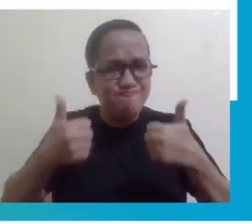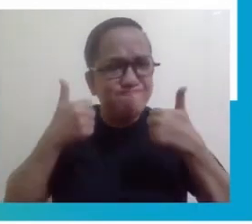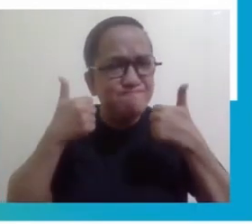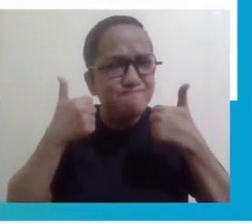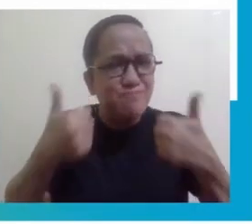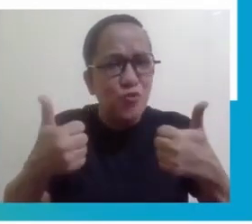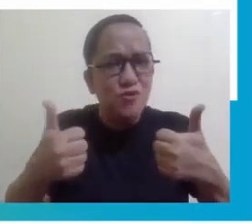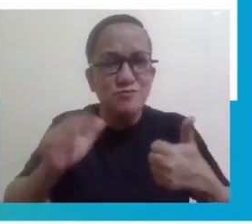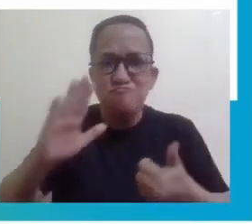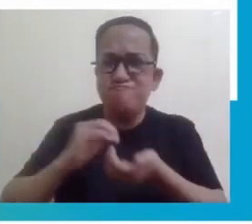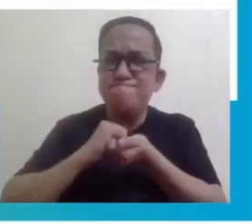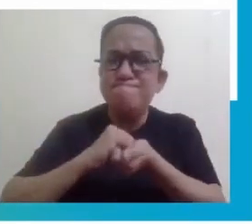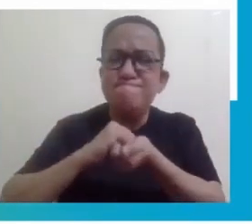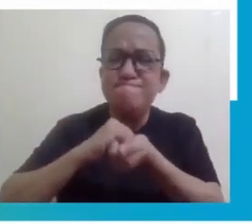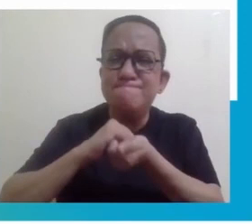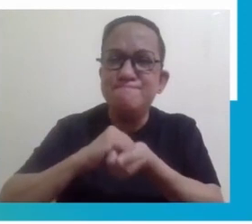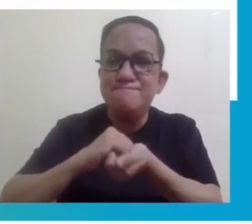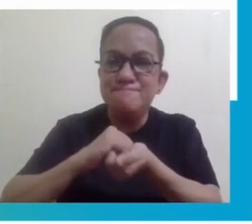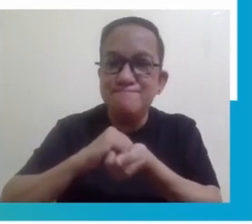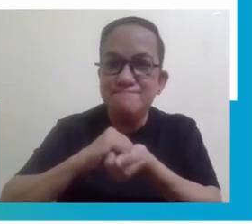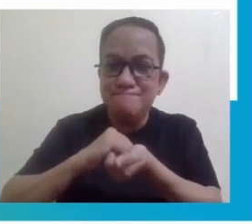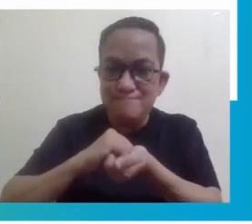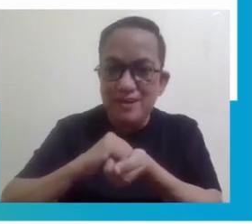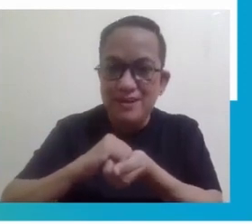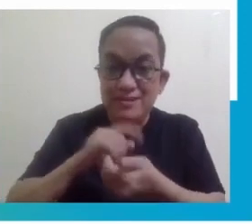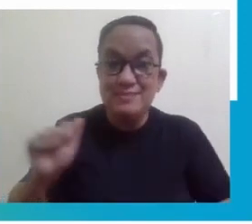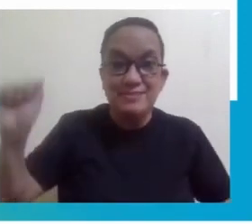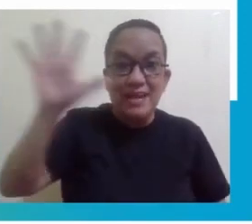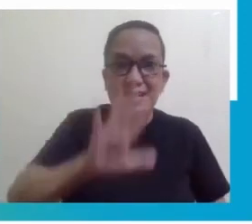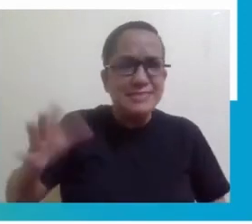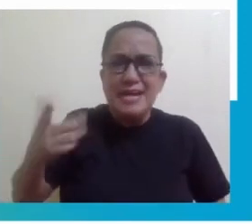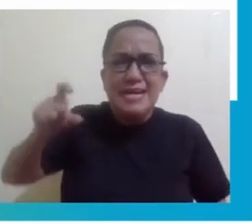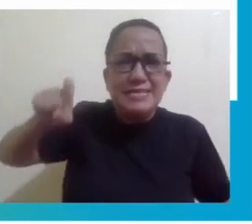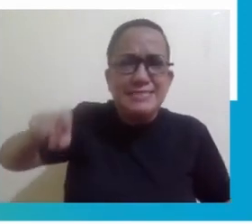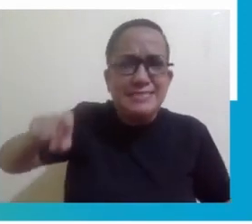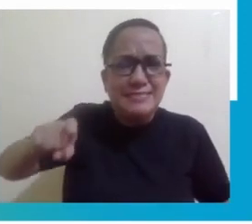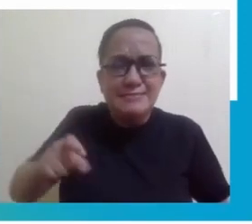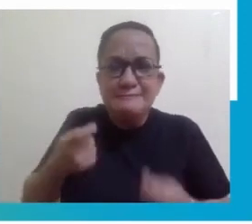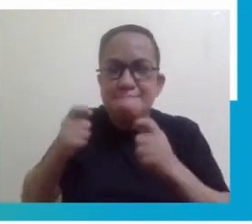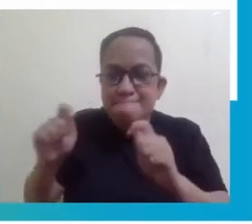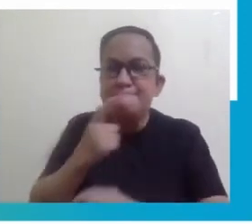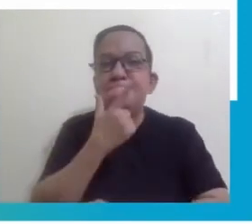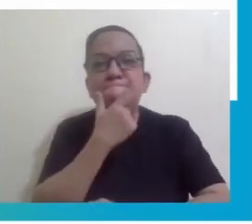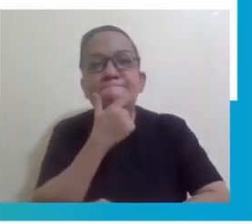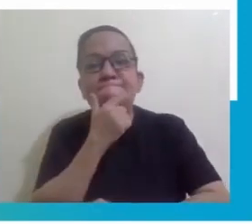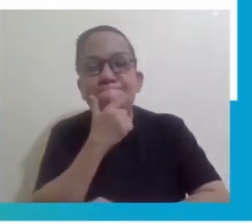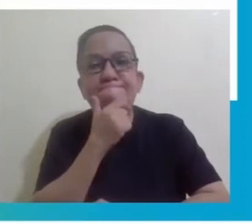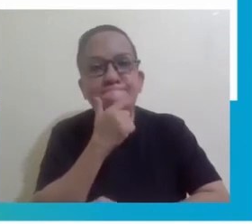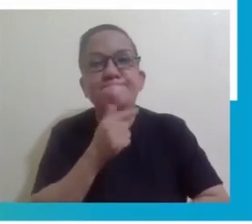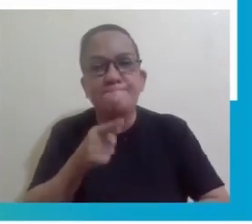region needs as countries bounce back from the pandemic. Okay, and thank you very